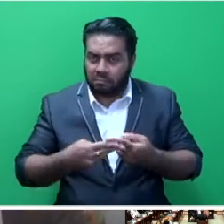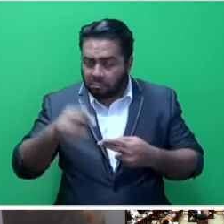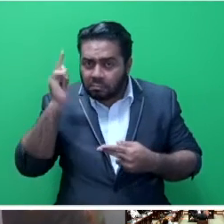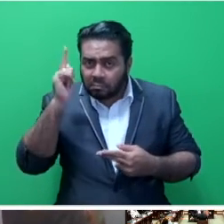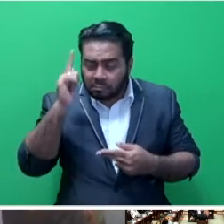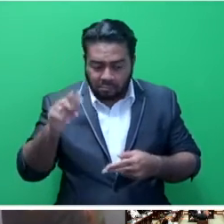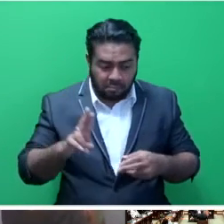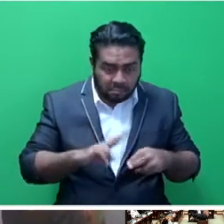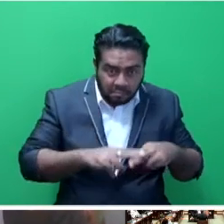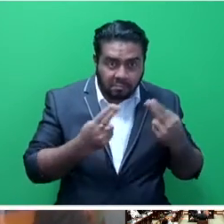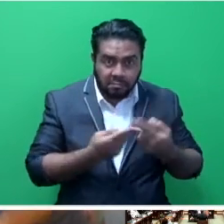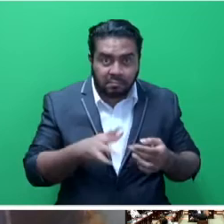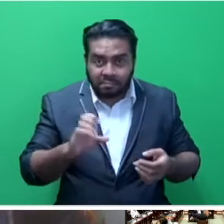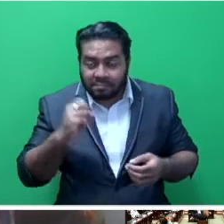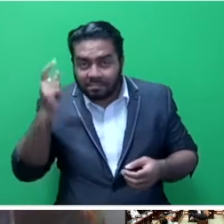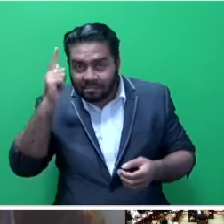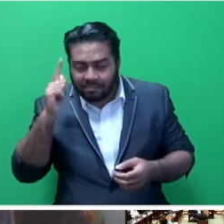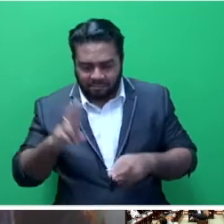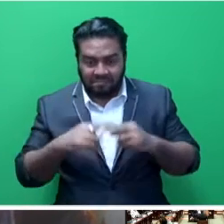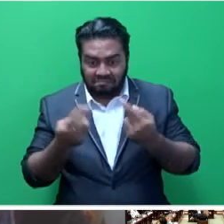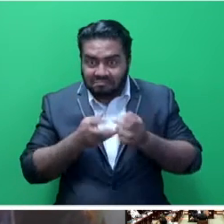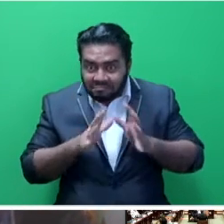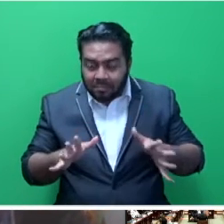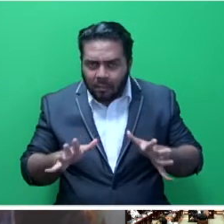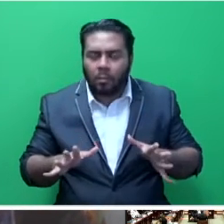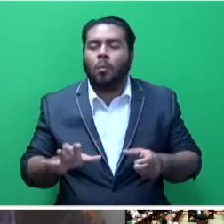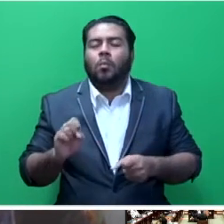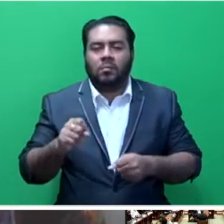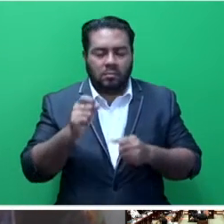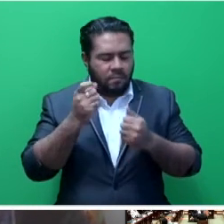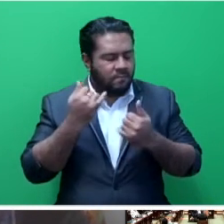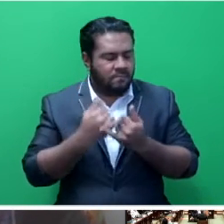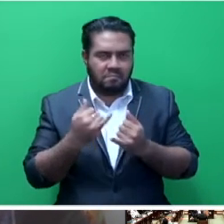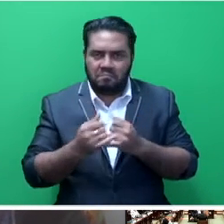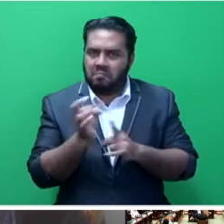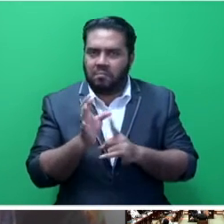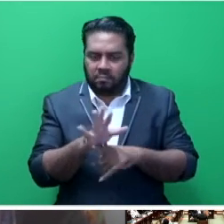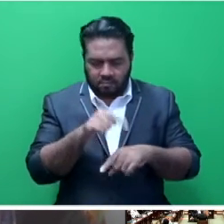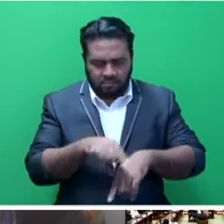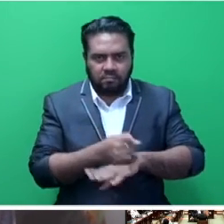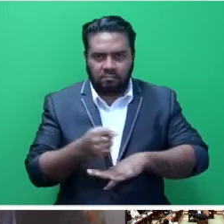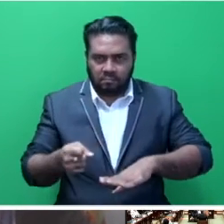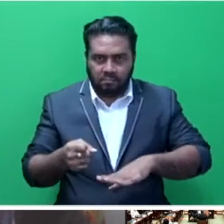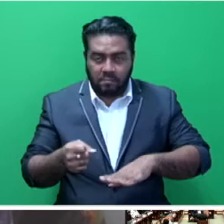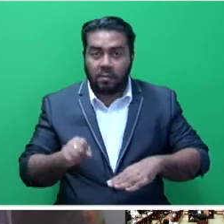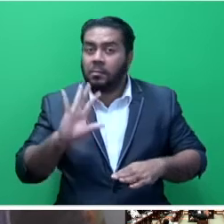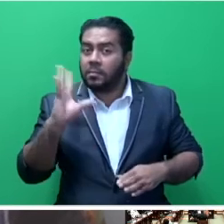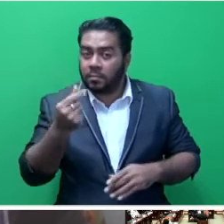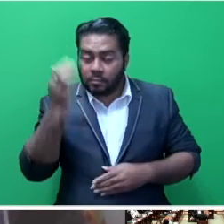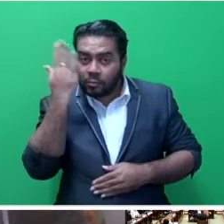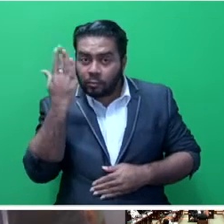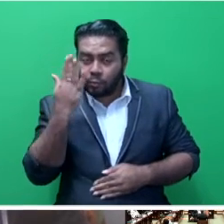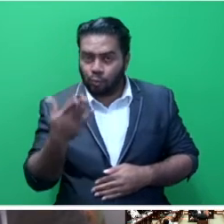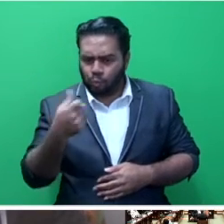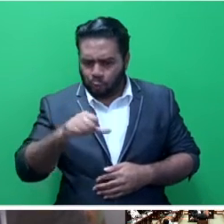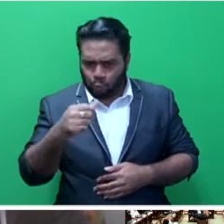of teachers and the families in general are of utmost concern to this government. Currently, as we speak, some of the schools have been used as quarantine